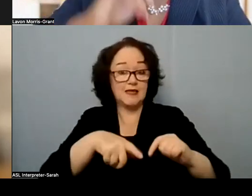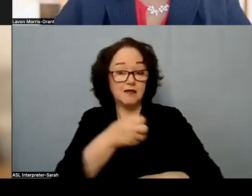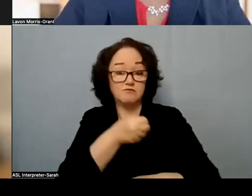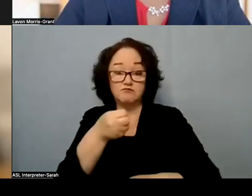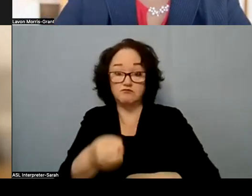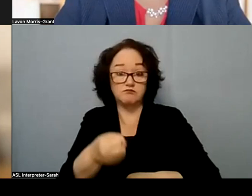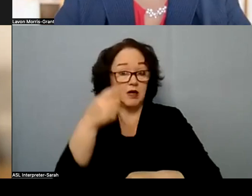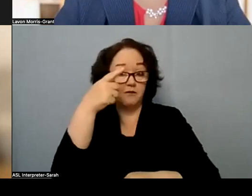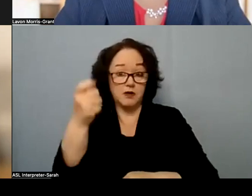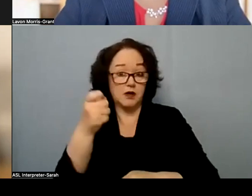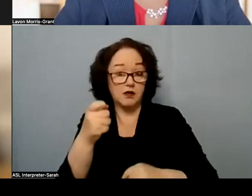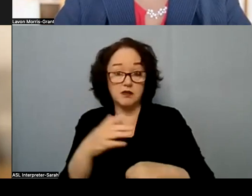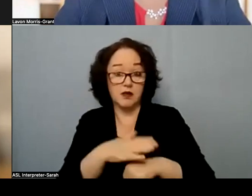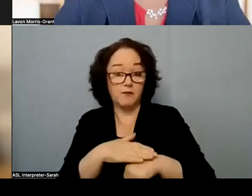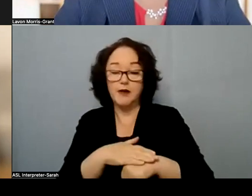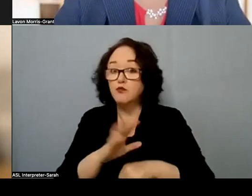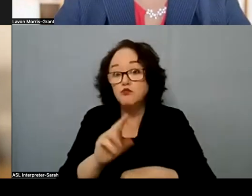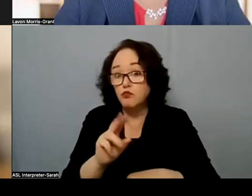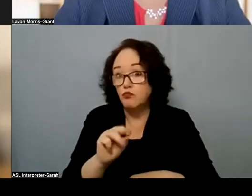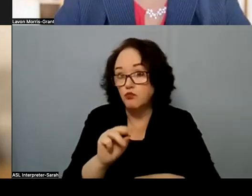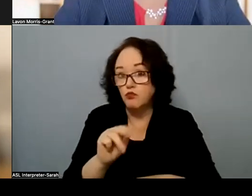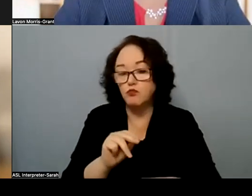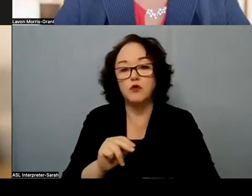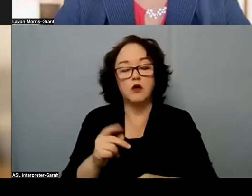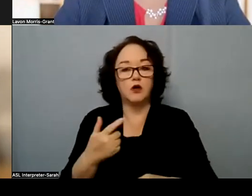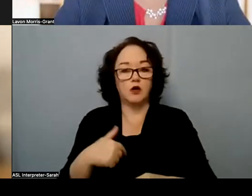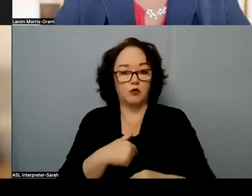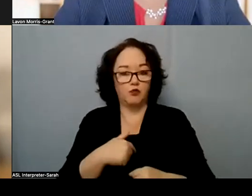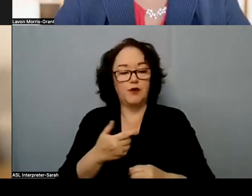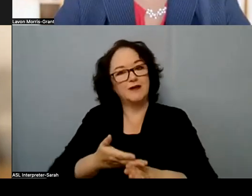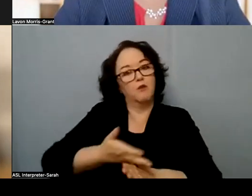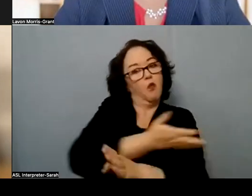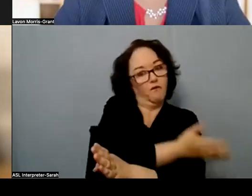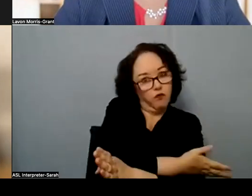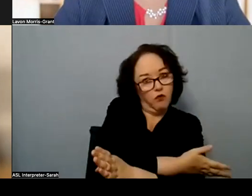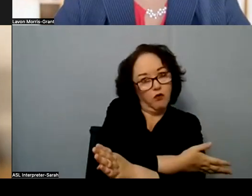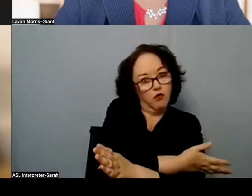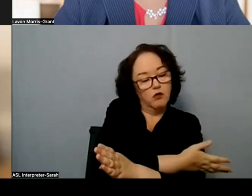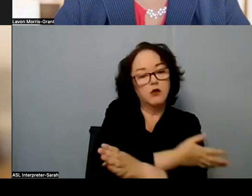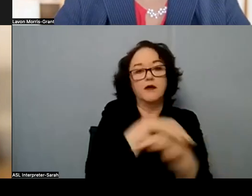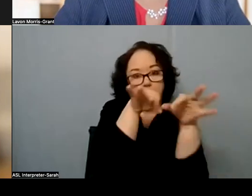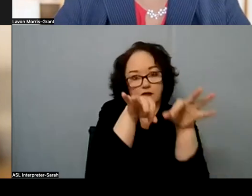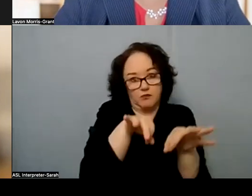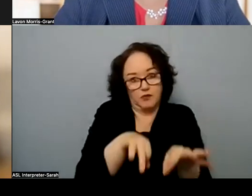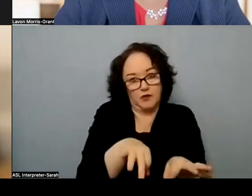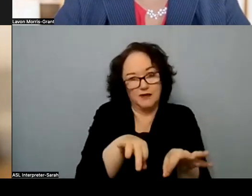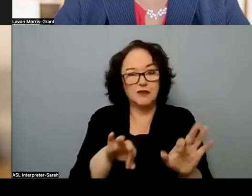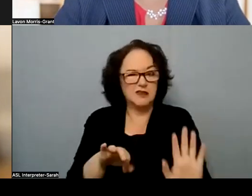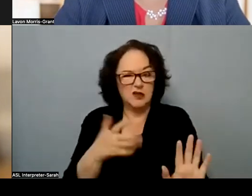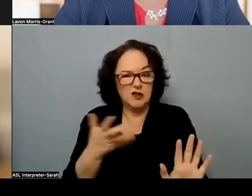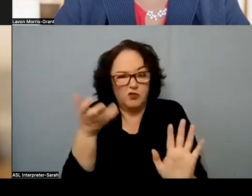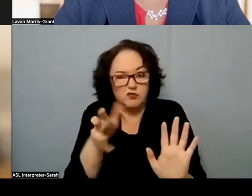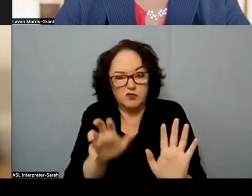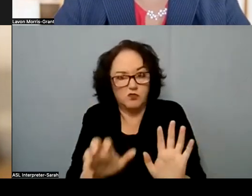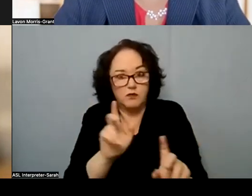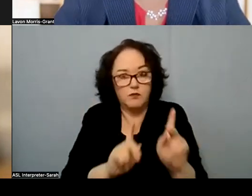to explain it ahead of time so that people aren't sneaking their animals in. It's just, we